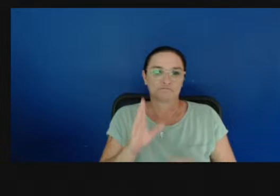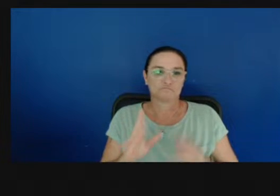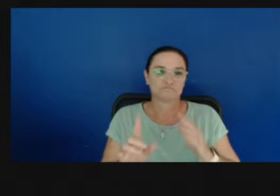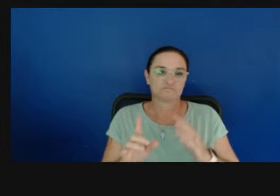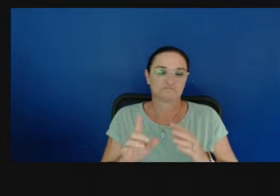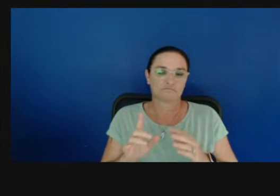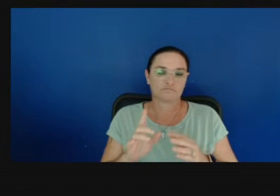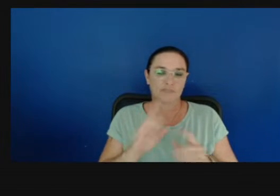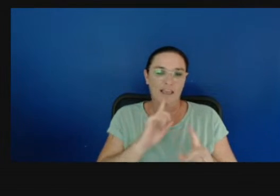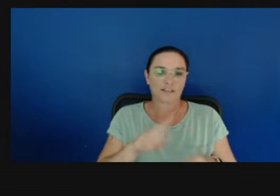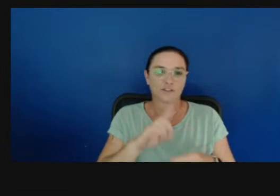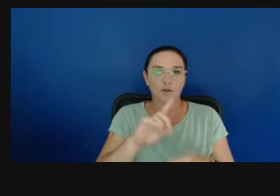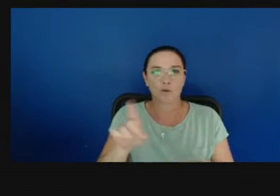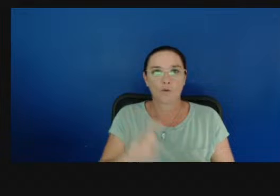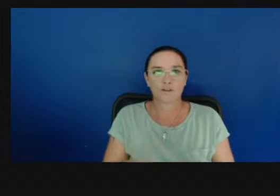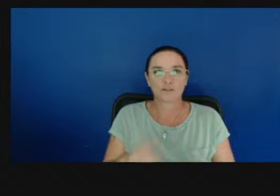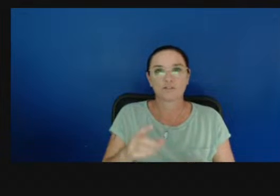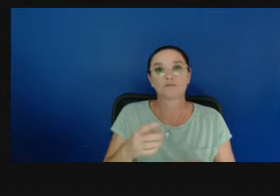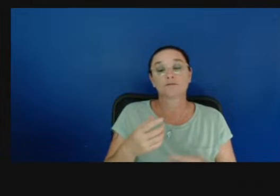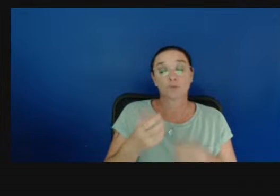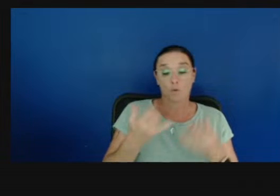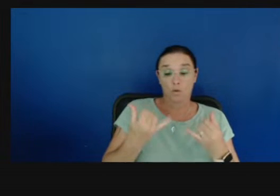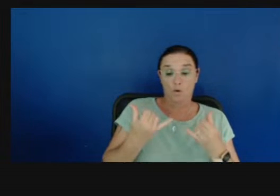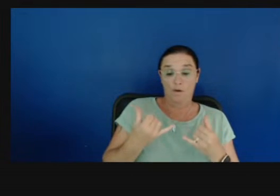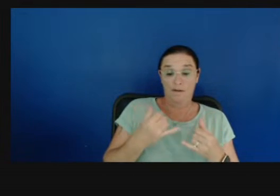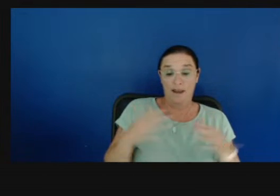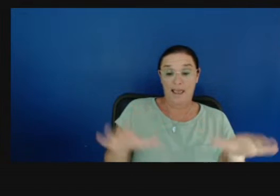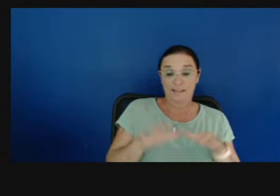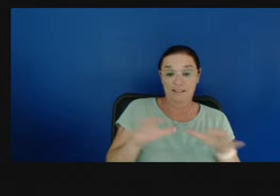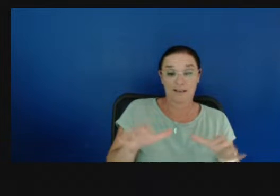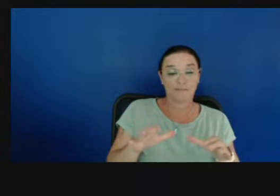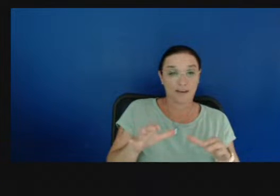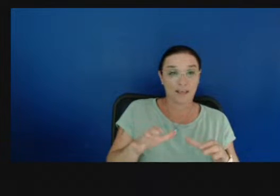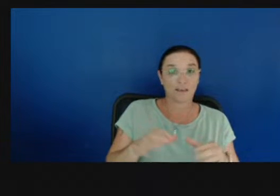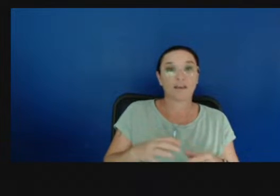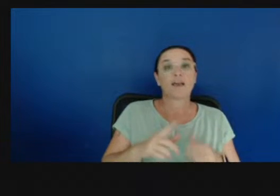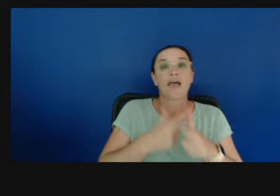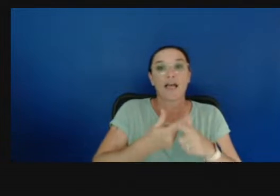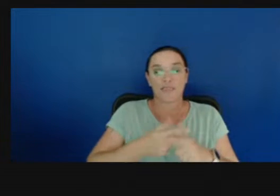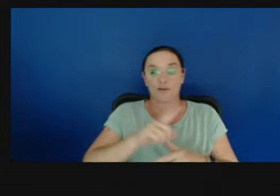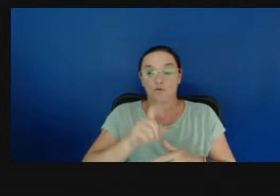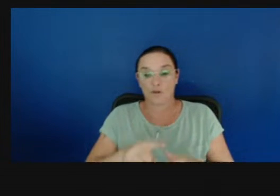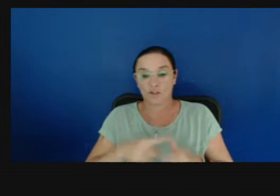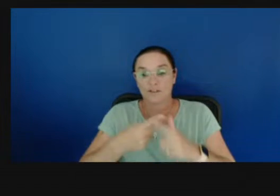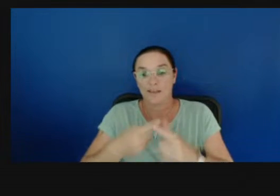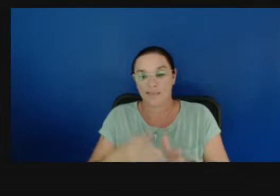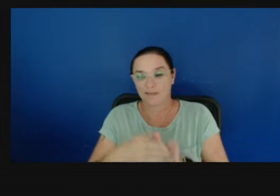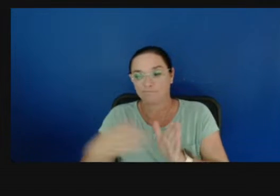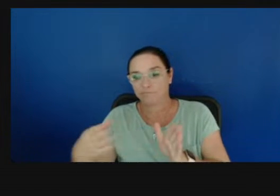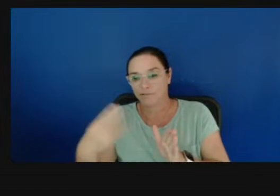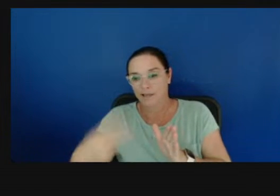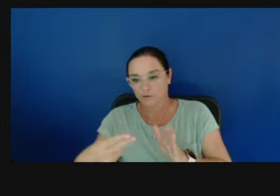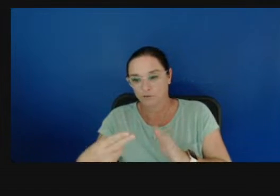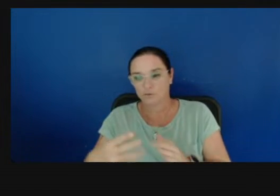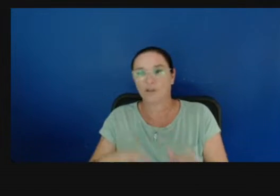current activity would be up front, and then when we get into 24, questions about 24 and the history